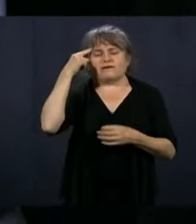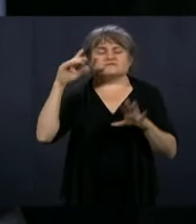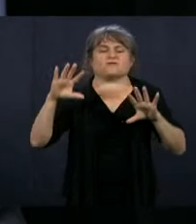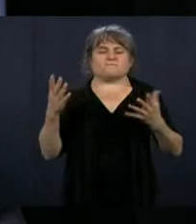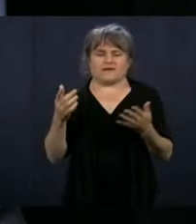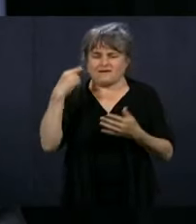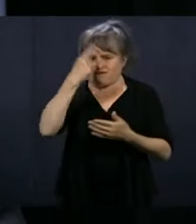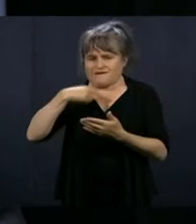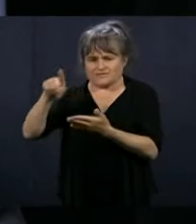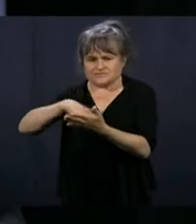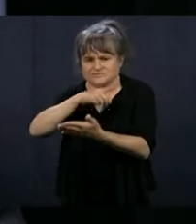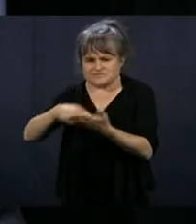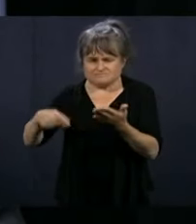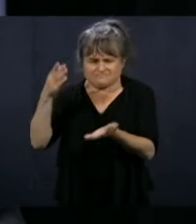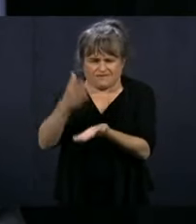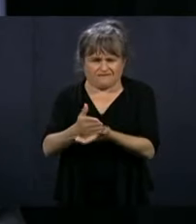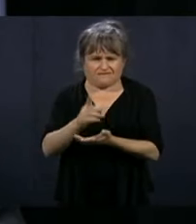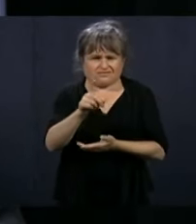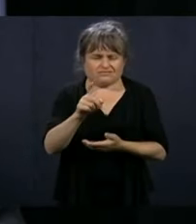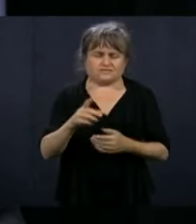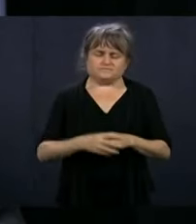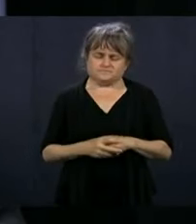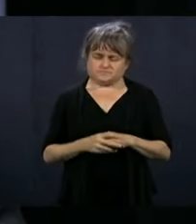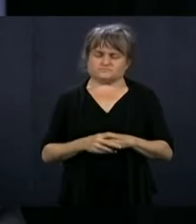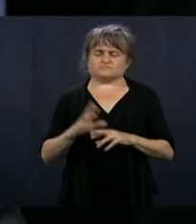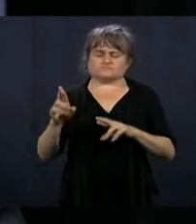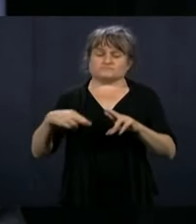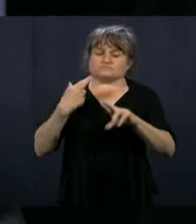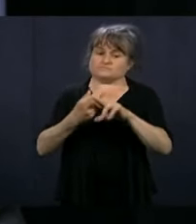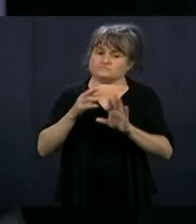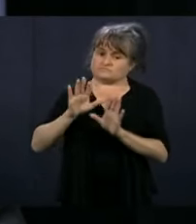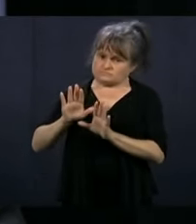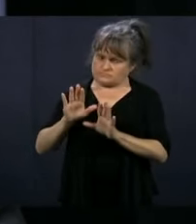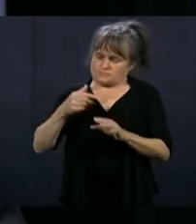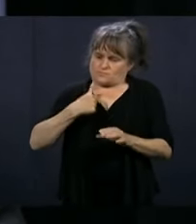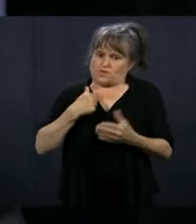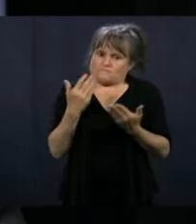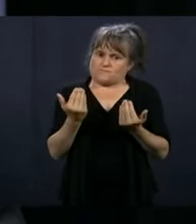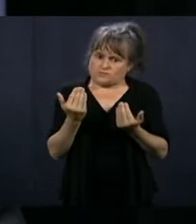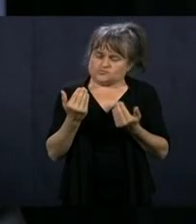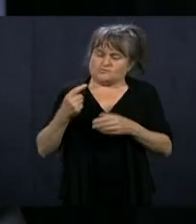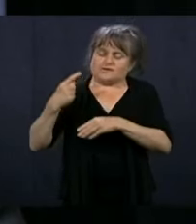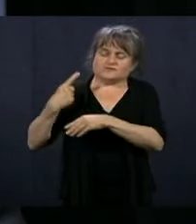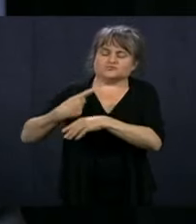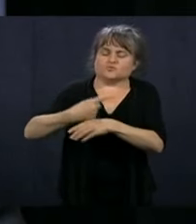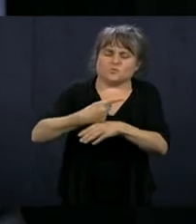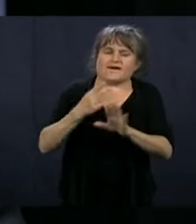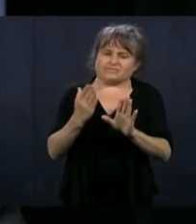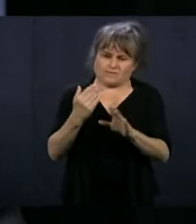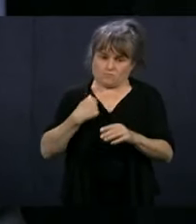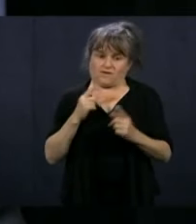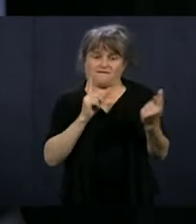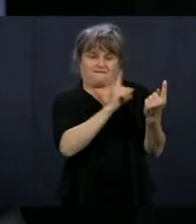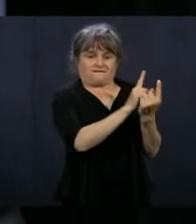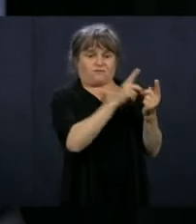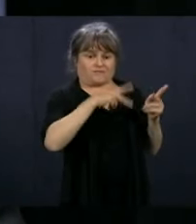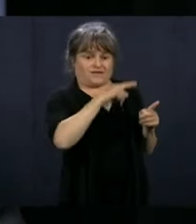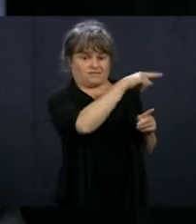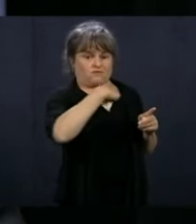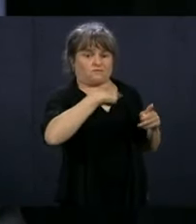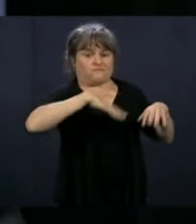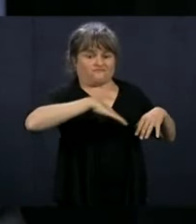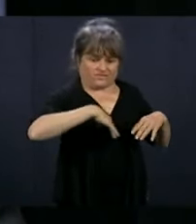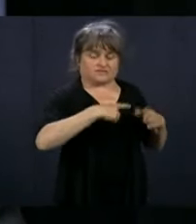back in Quebec? I would like for you to give me a few days. I would like to meet with certain people before I make an announcement, but what I want is result. I'm a